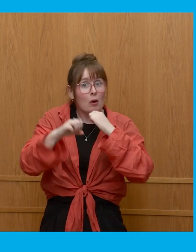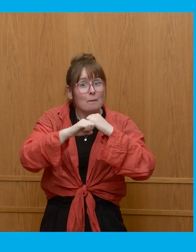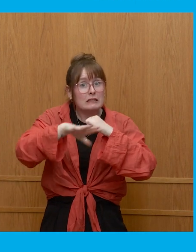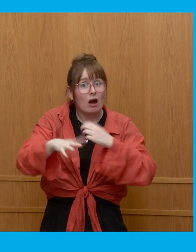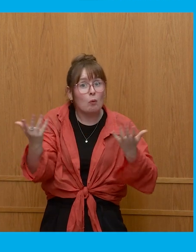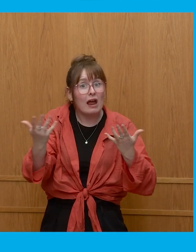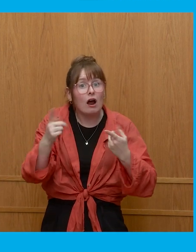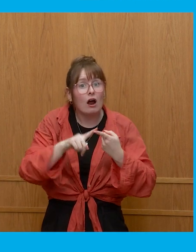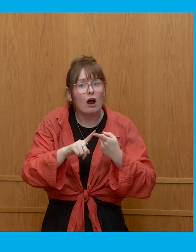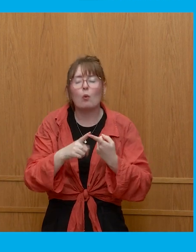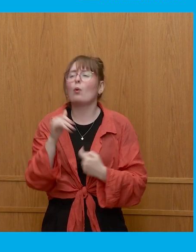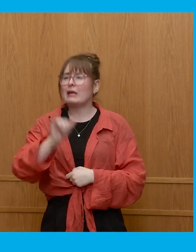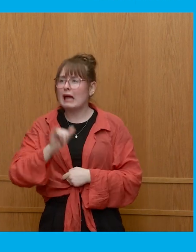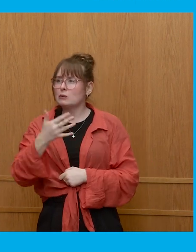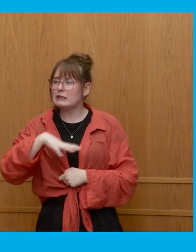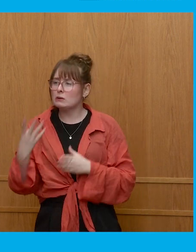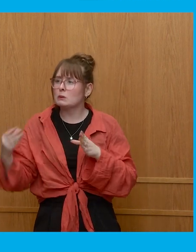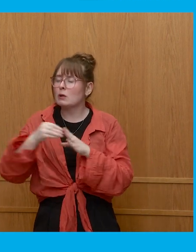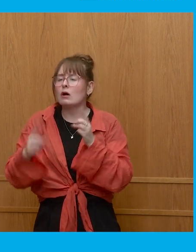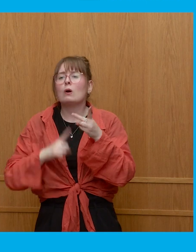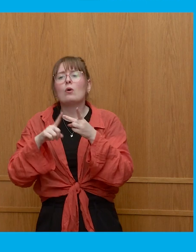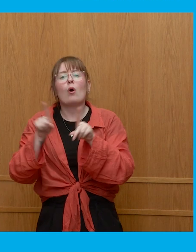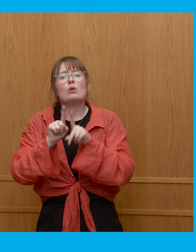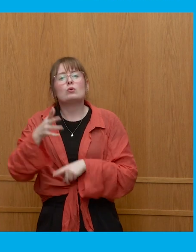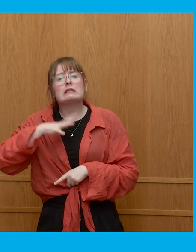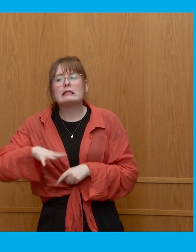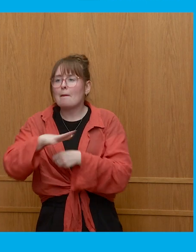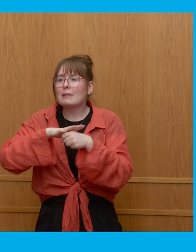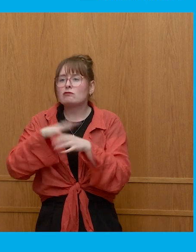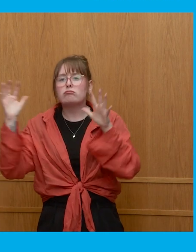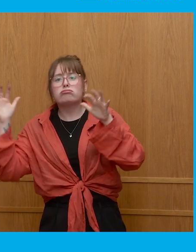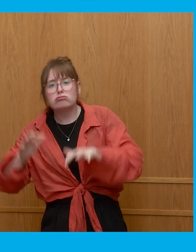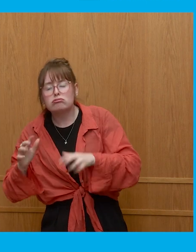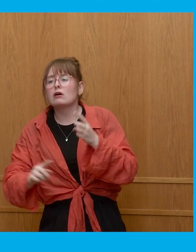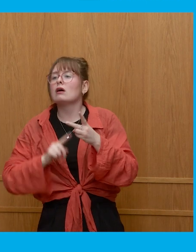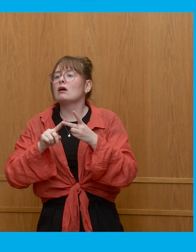No. Actually, we need a place to meet everybody."